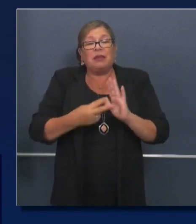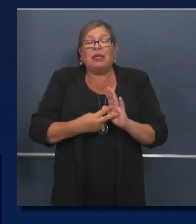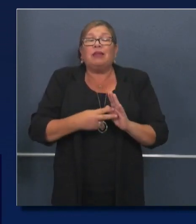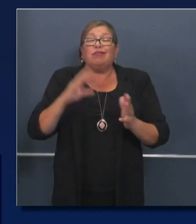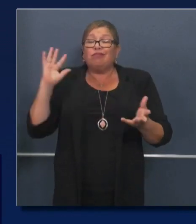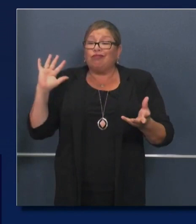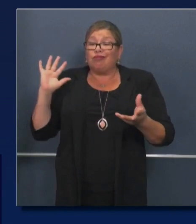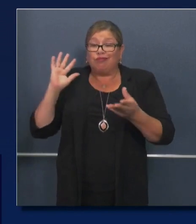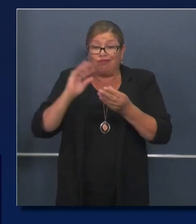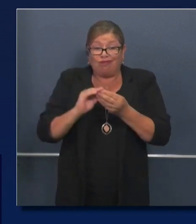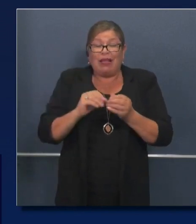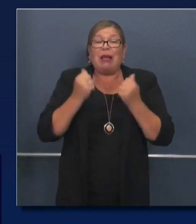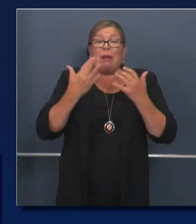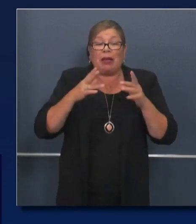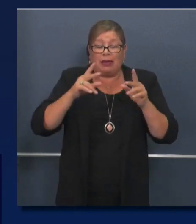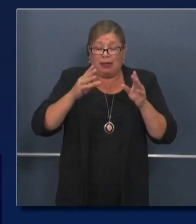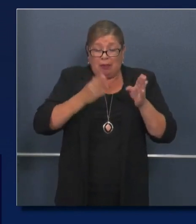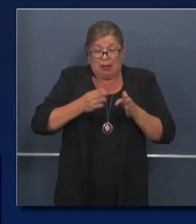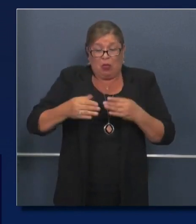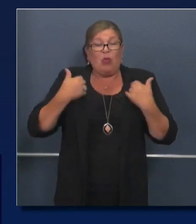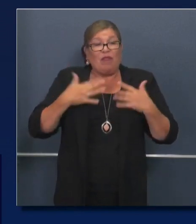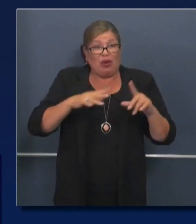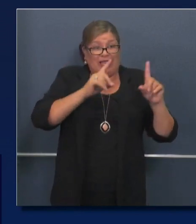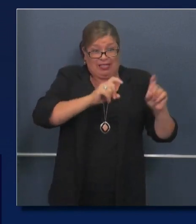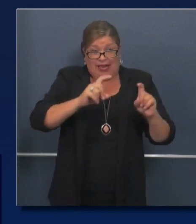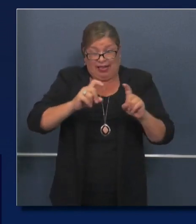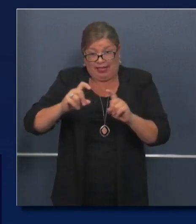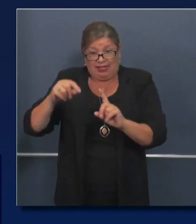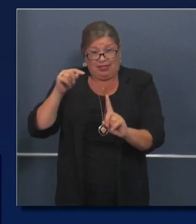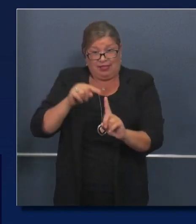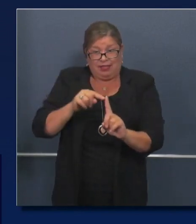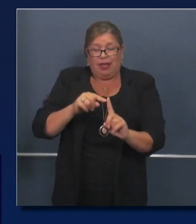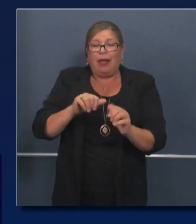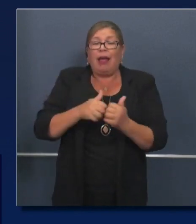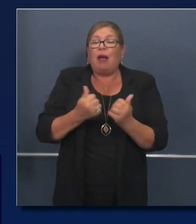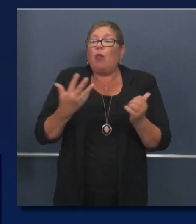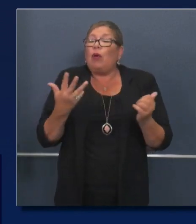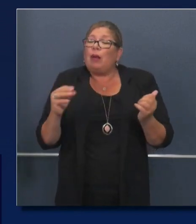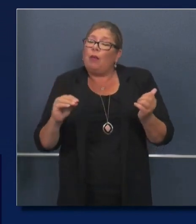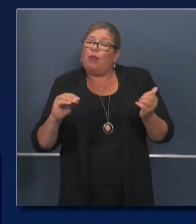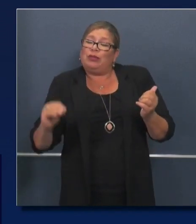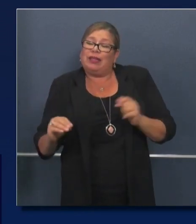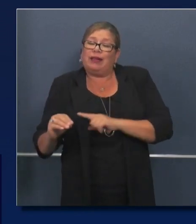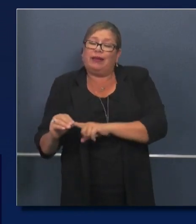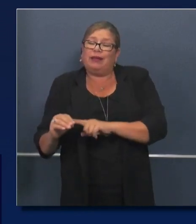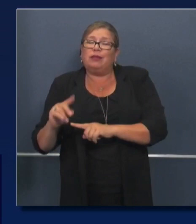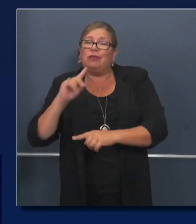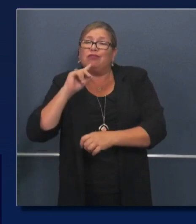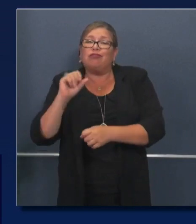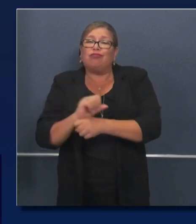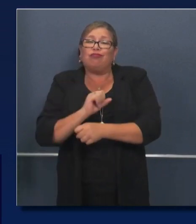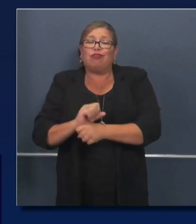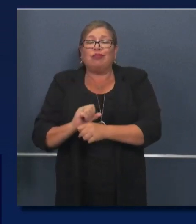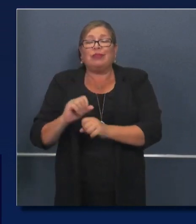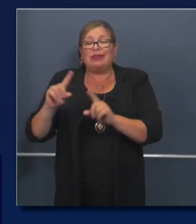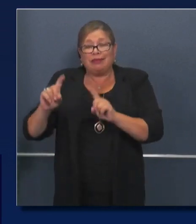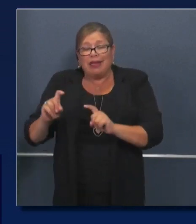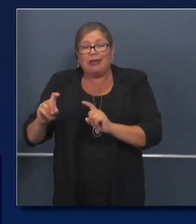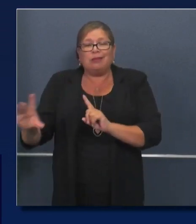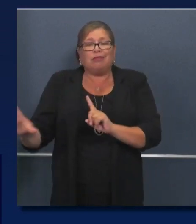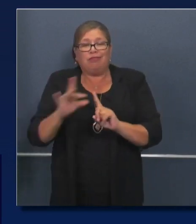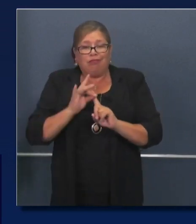percentage of people that we've tested and the number of people as a percentage of that have tested